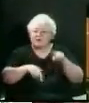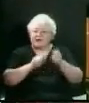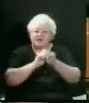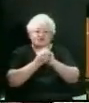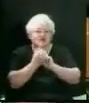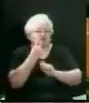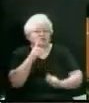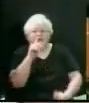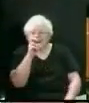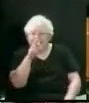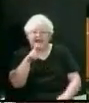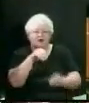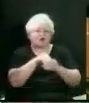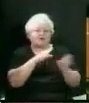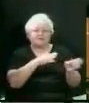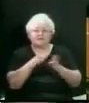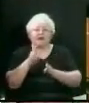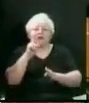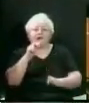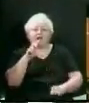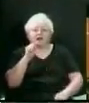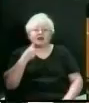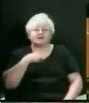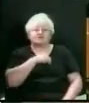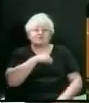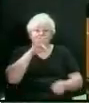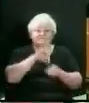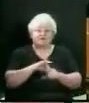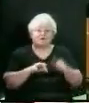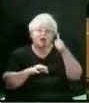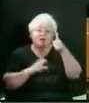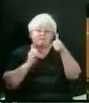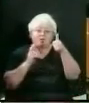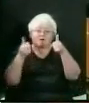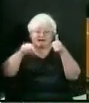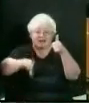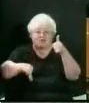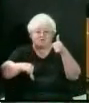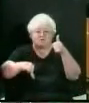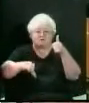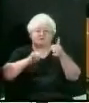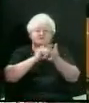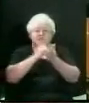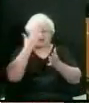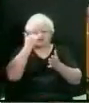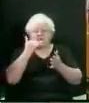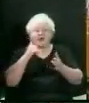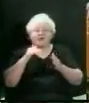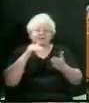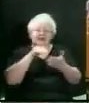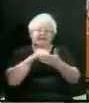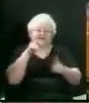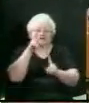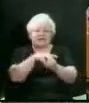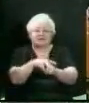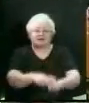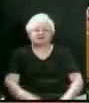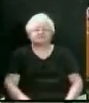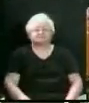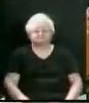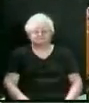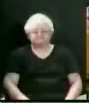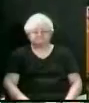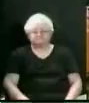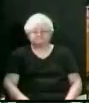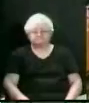letter in the plan unless it's either voted up or voted down. And so that's why I'm against tabling the measure. Commissioner